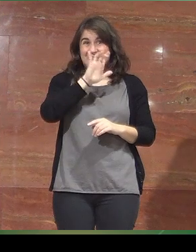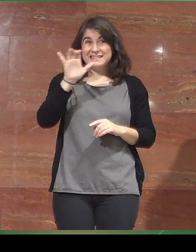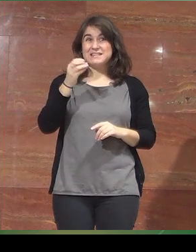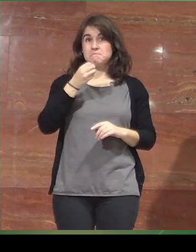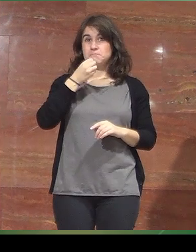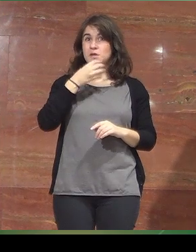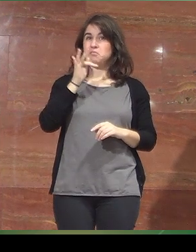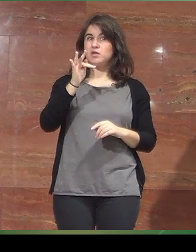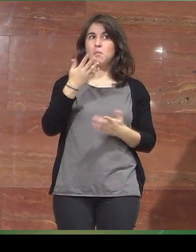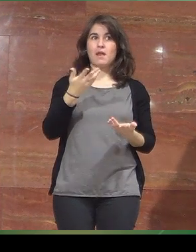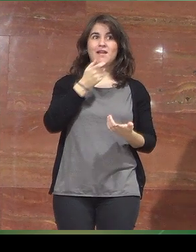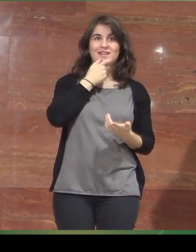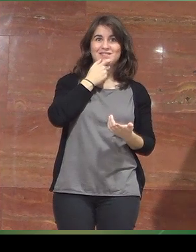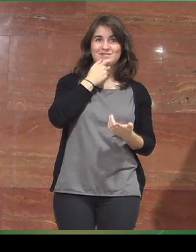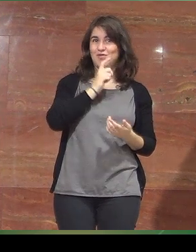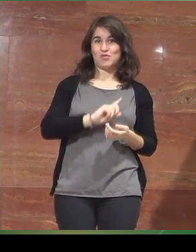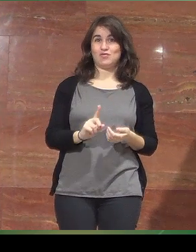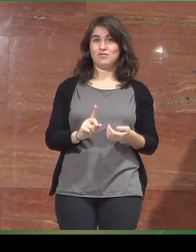is this